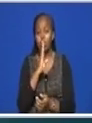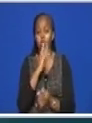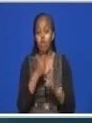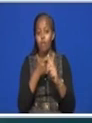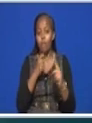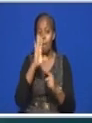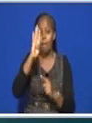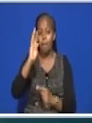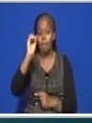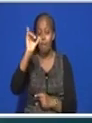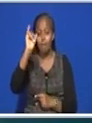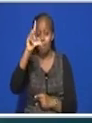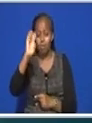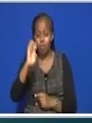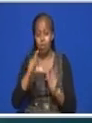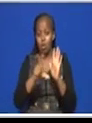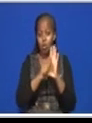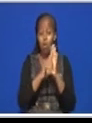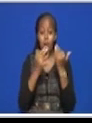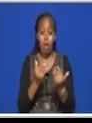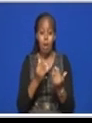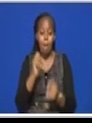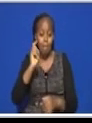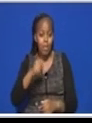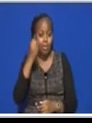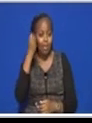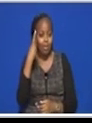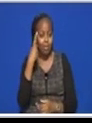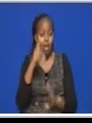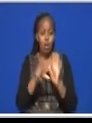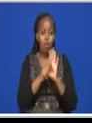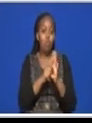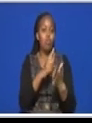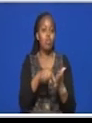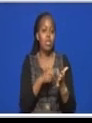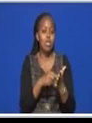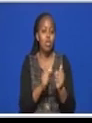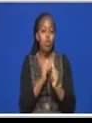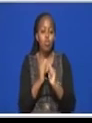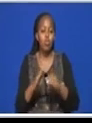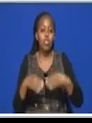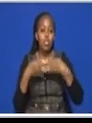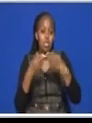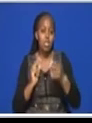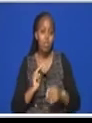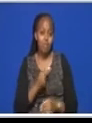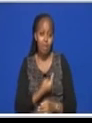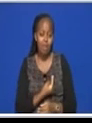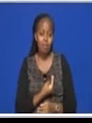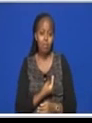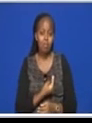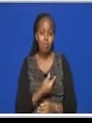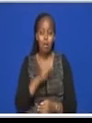law. A learner needs to understand the Boyle's law, which gives us for ideal gases,